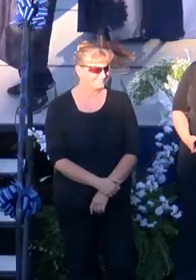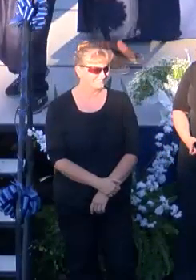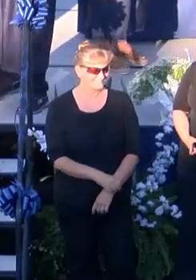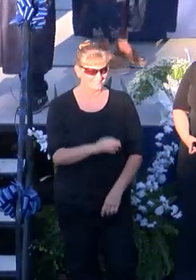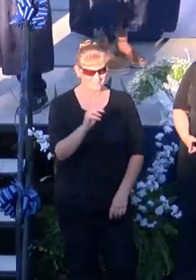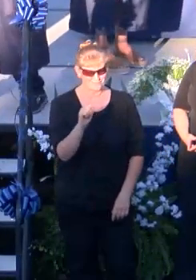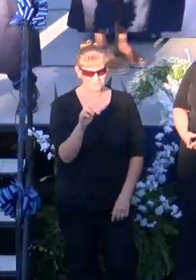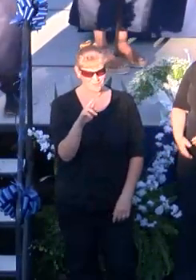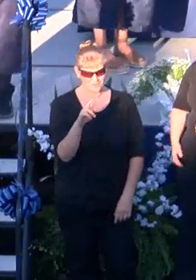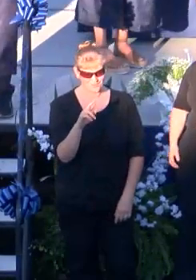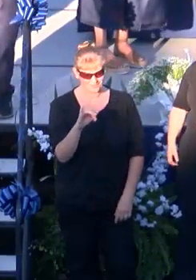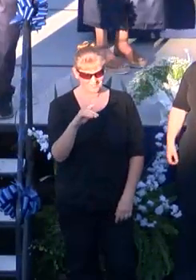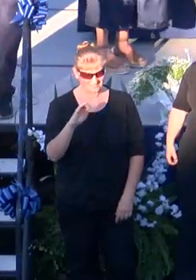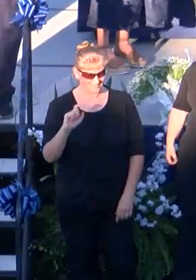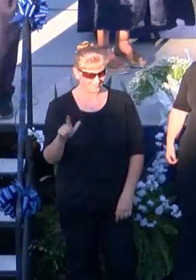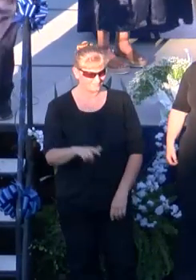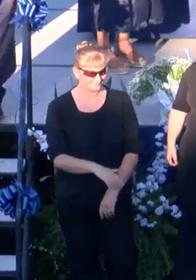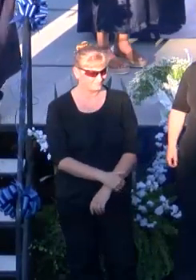Maribel Renaga.